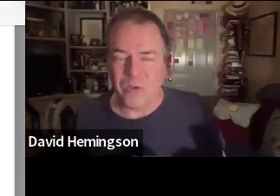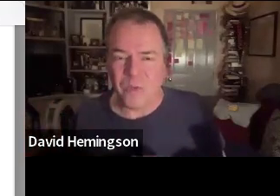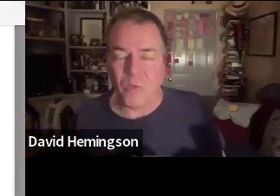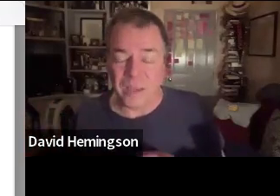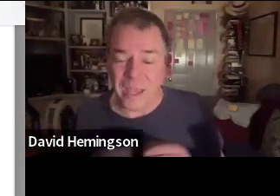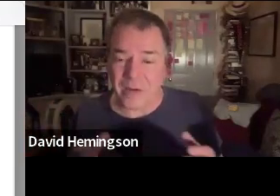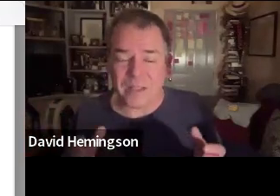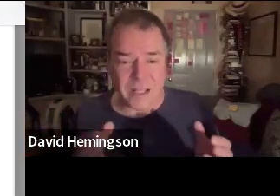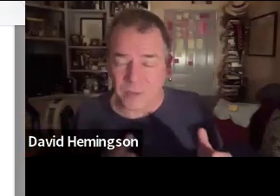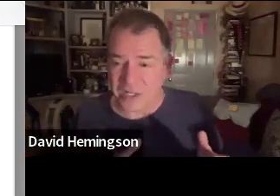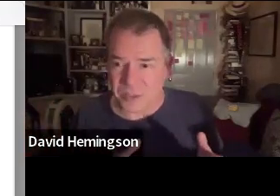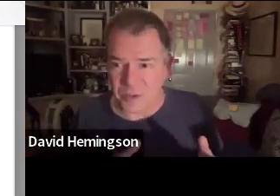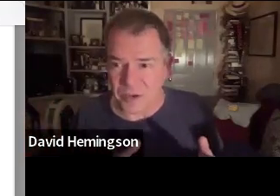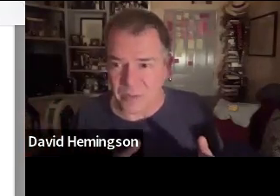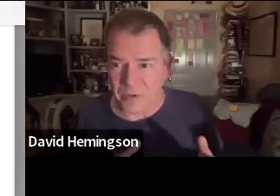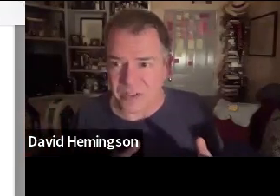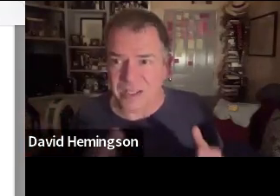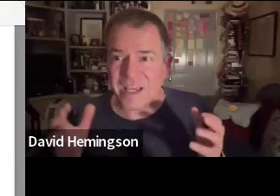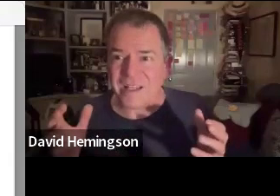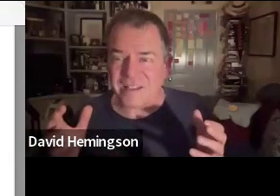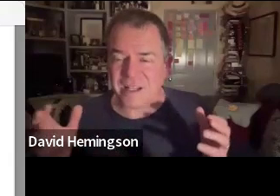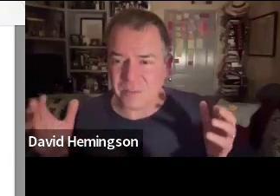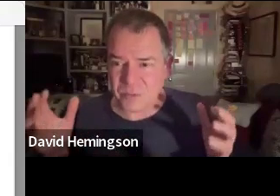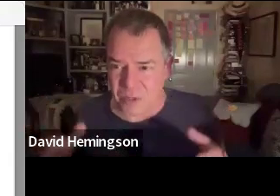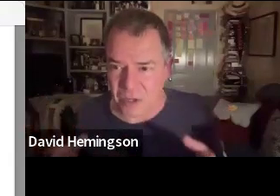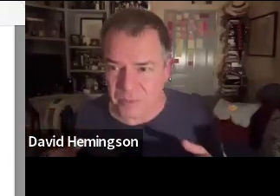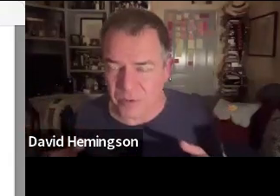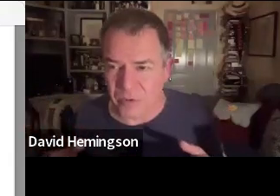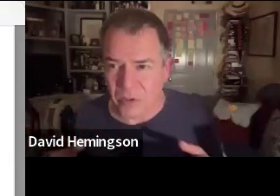right. Again, it's not the relationship we thought it was. Again,